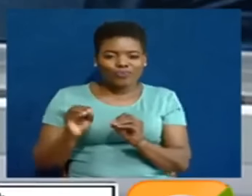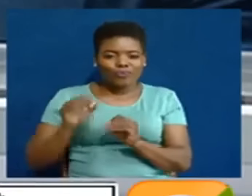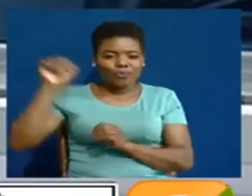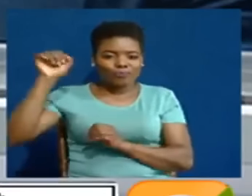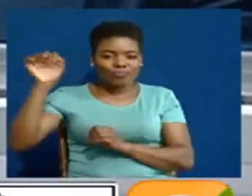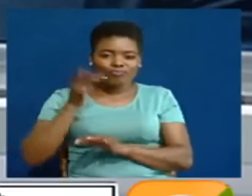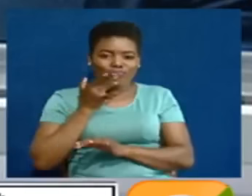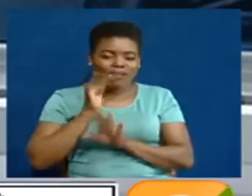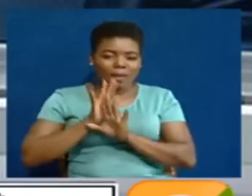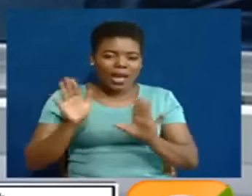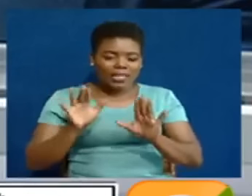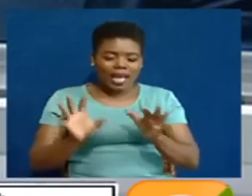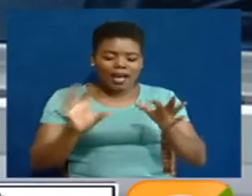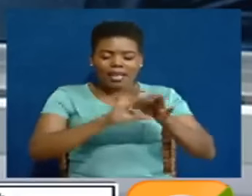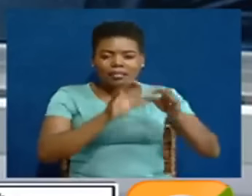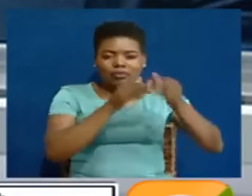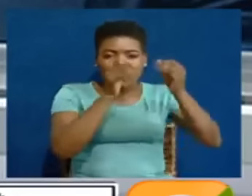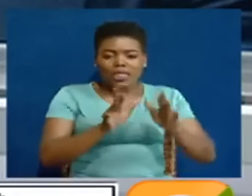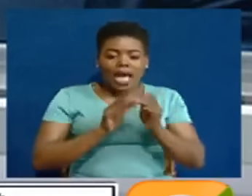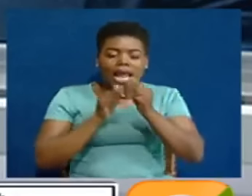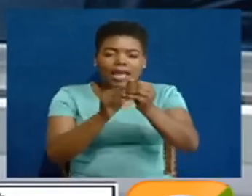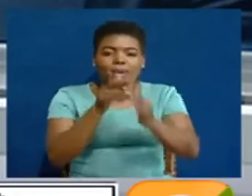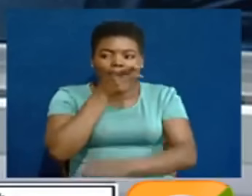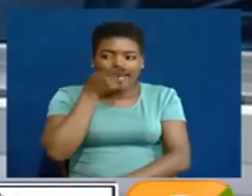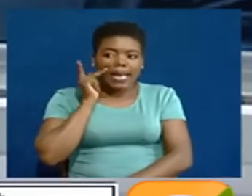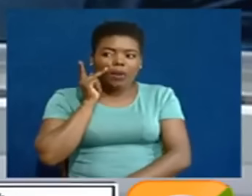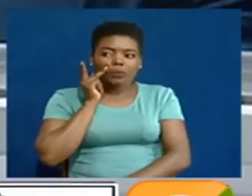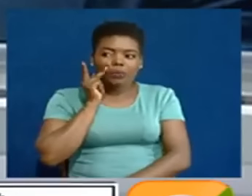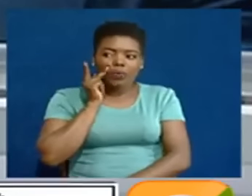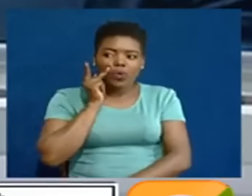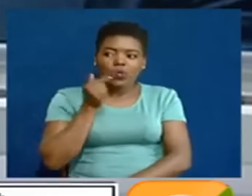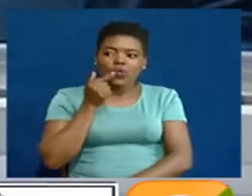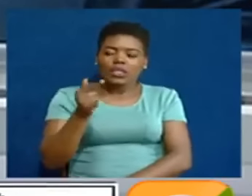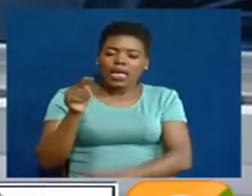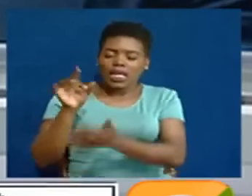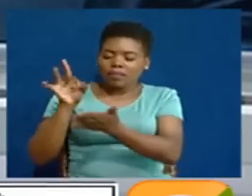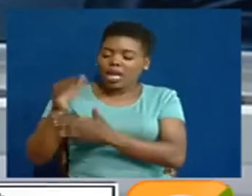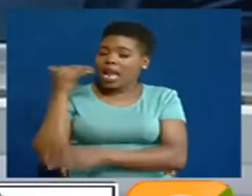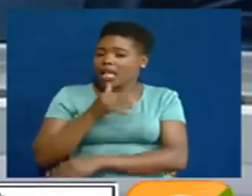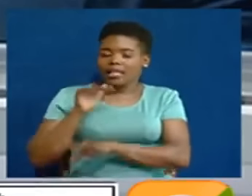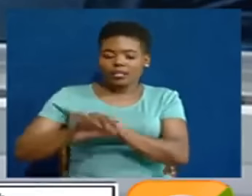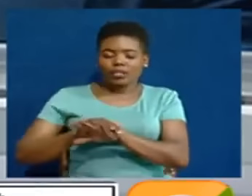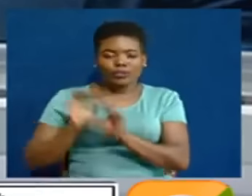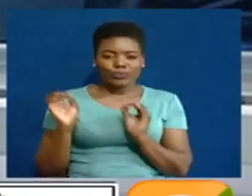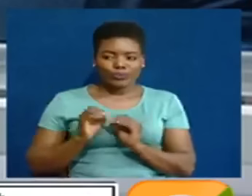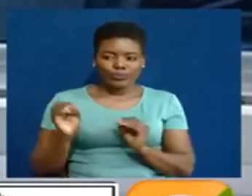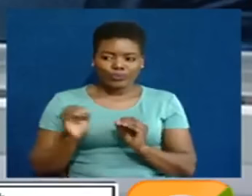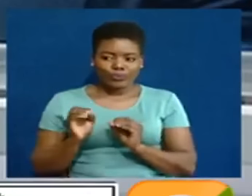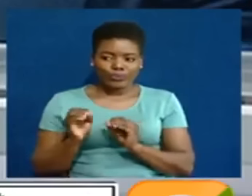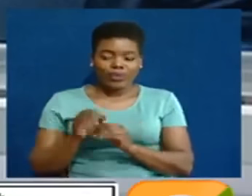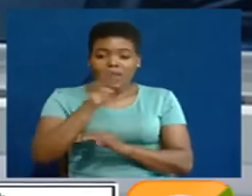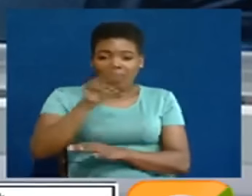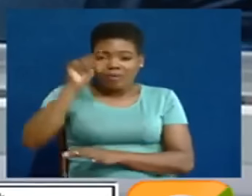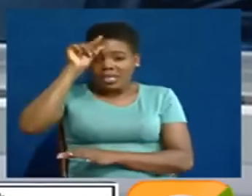conspiracy. Azimio coalition leaders, led by Kalonzo Musyoka, described the impeachment as a diversion by the Kenya Kwanza